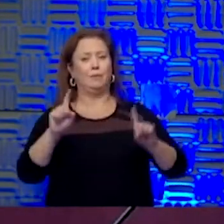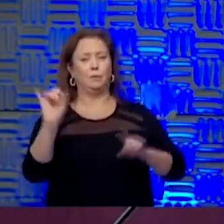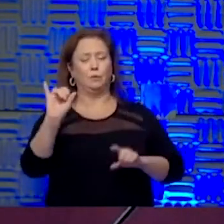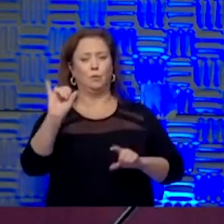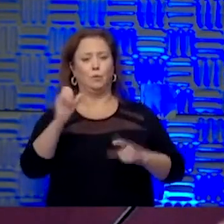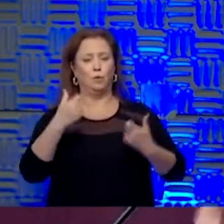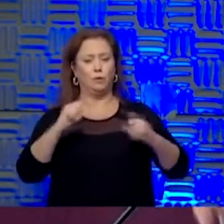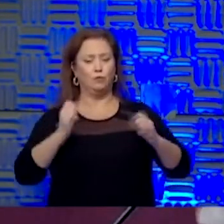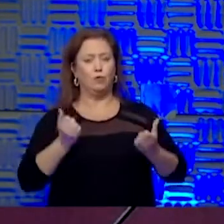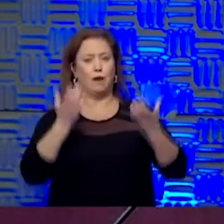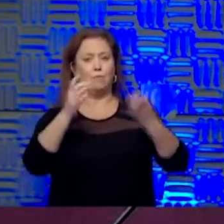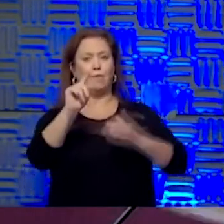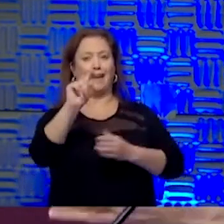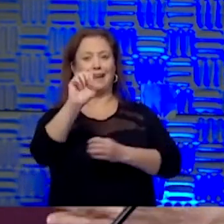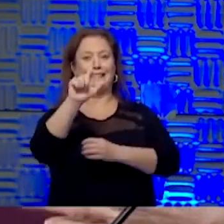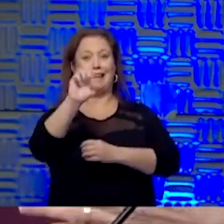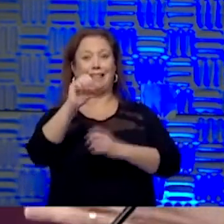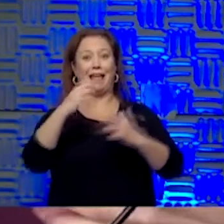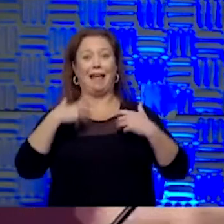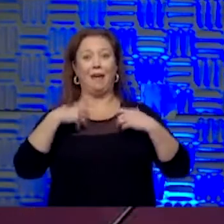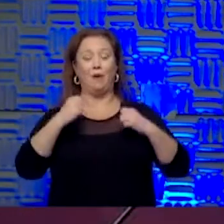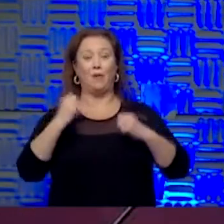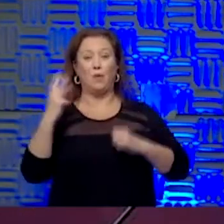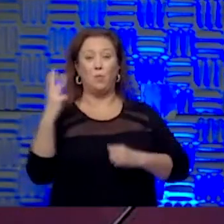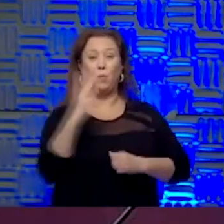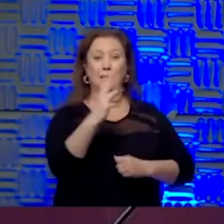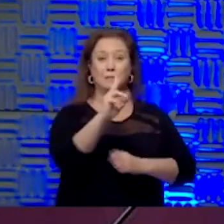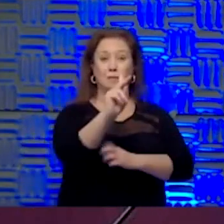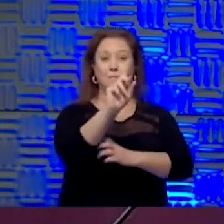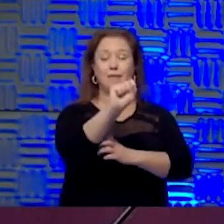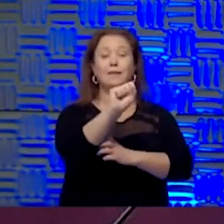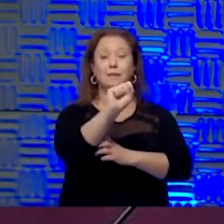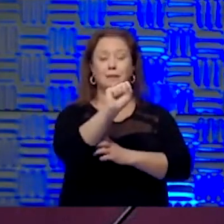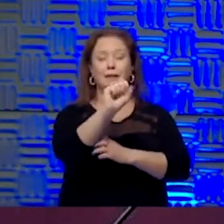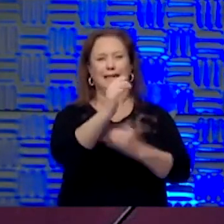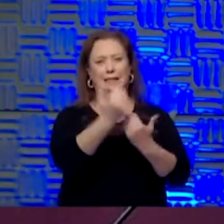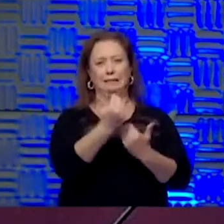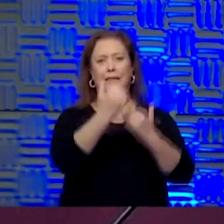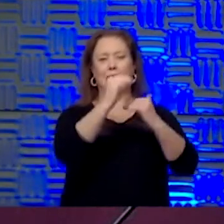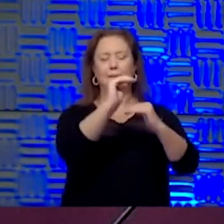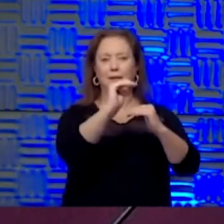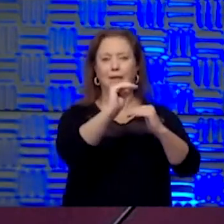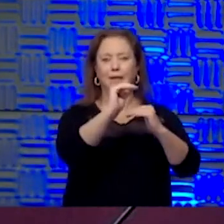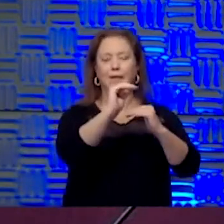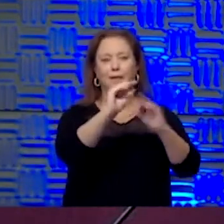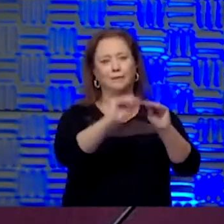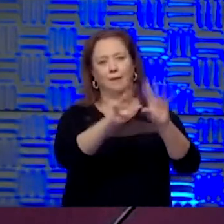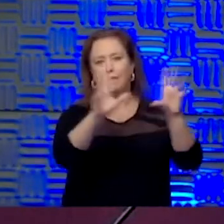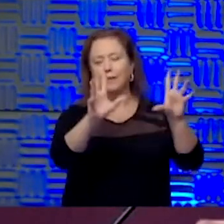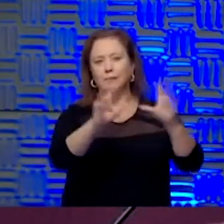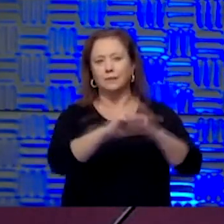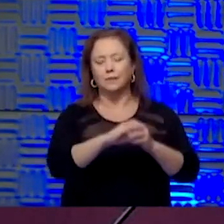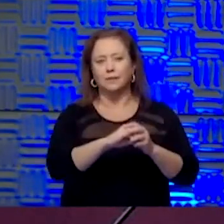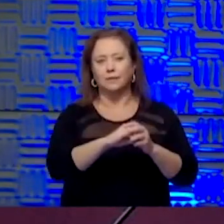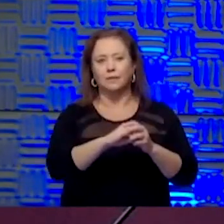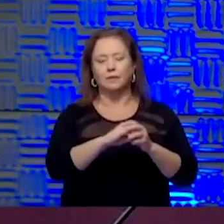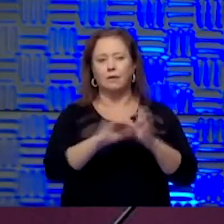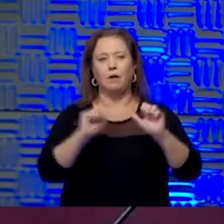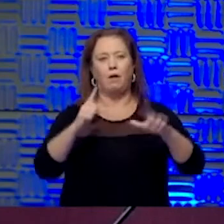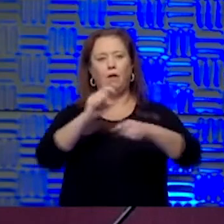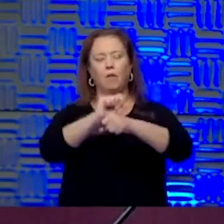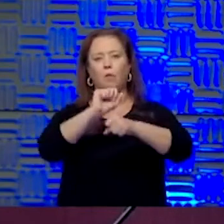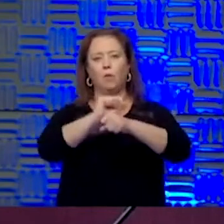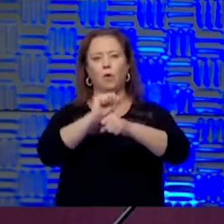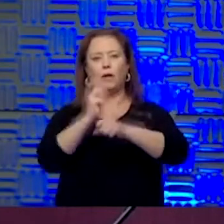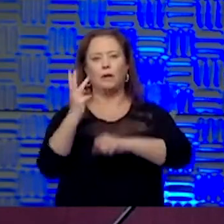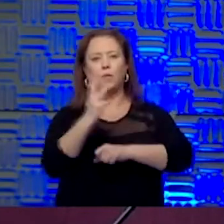try and provide telehealth out to western Kansas now, that limitation becomes apparent. And so all the work that's being done